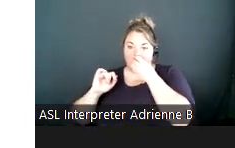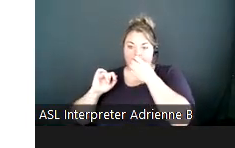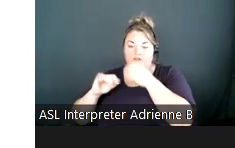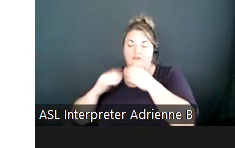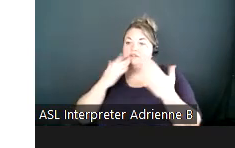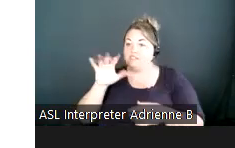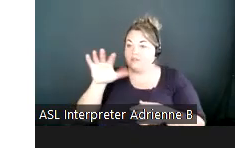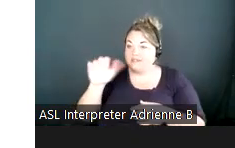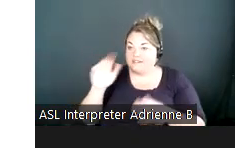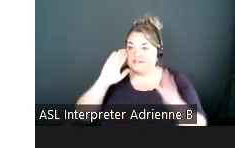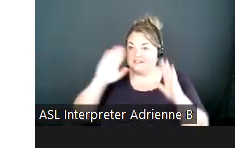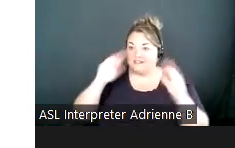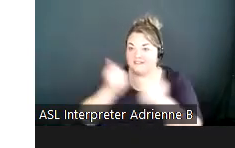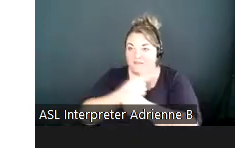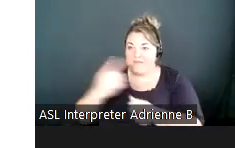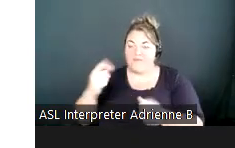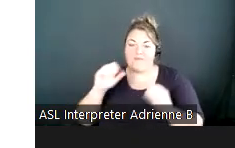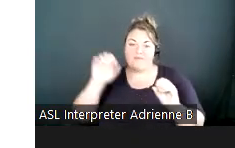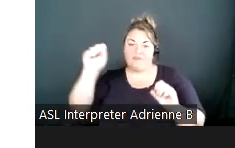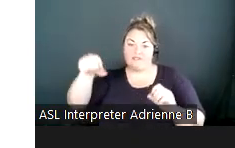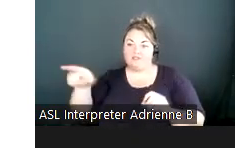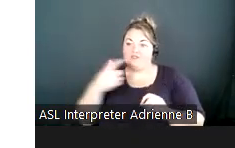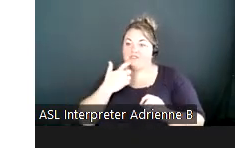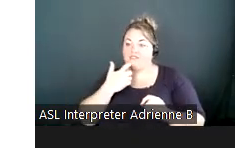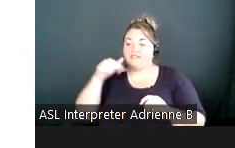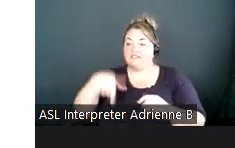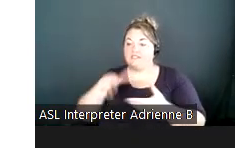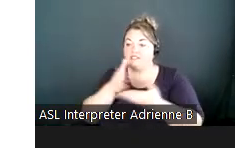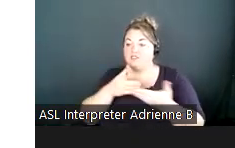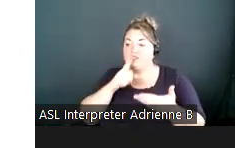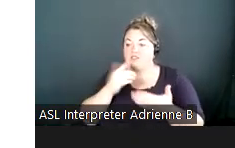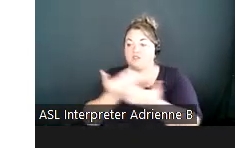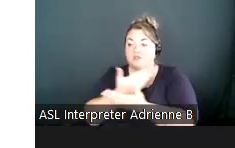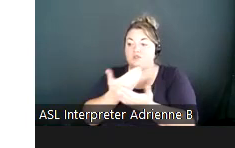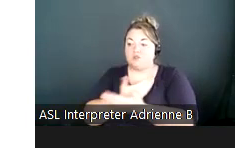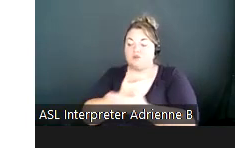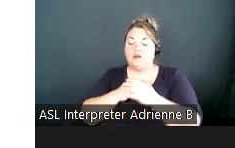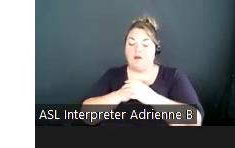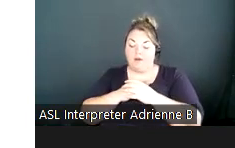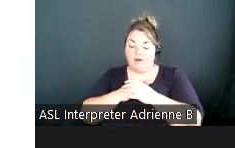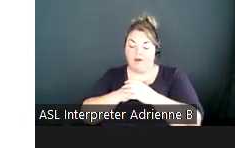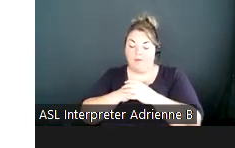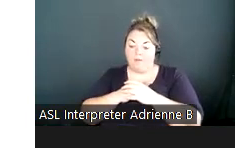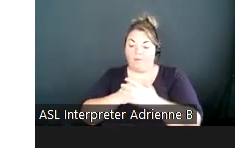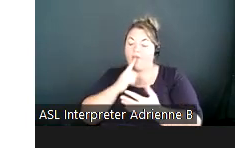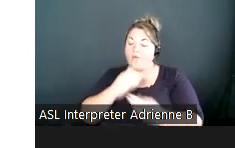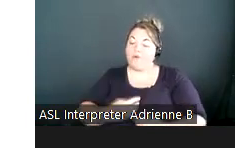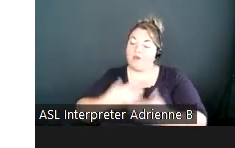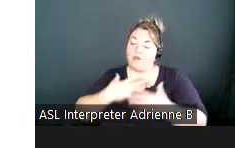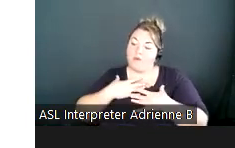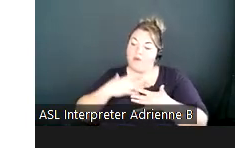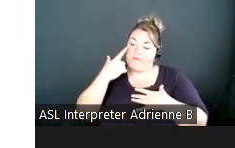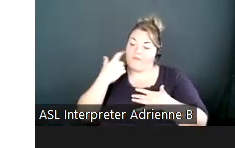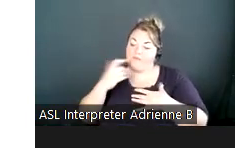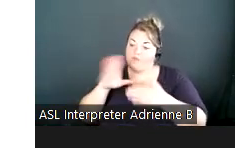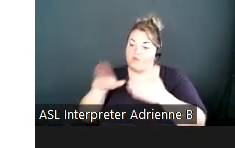everybody. So yes, as Victoria said, this section is new and it was inspired by all